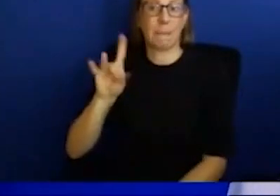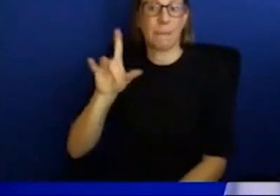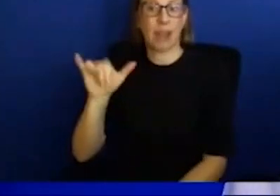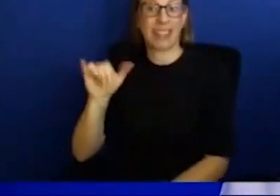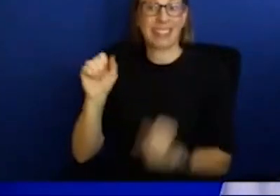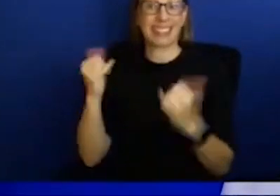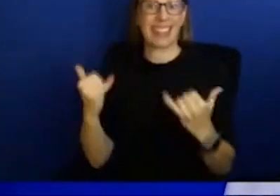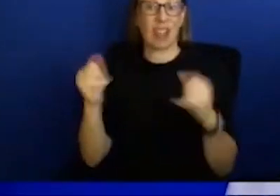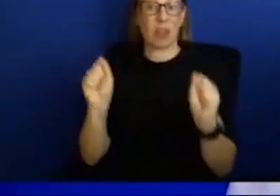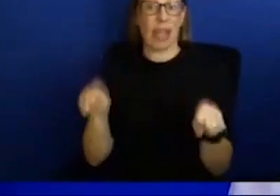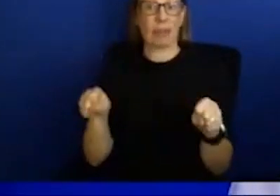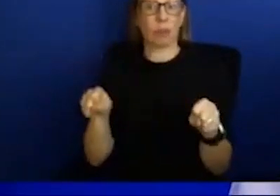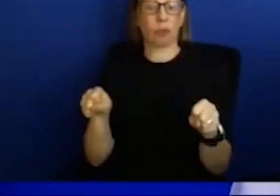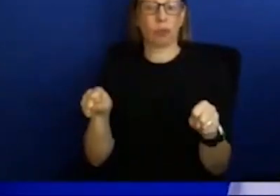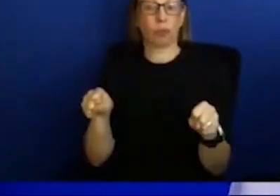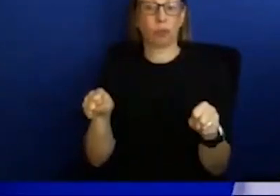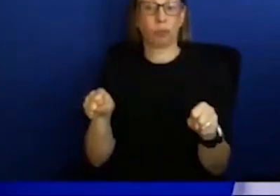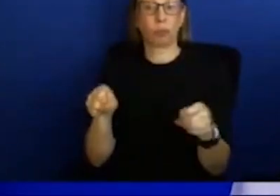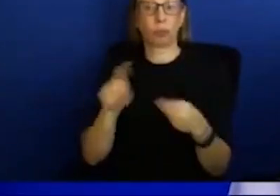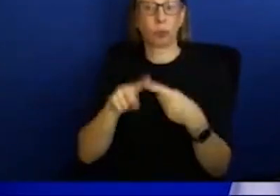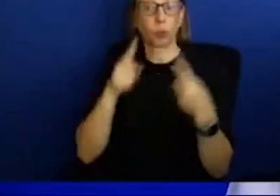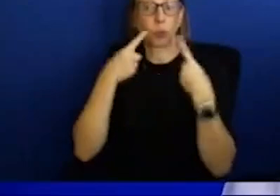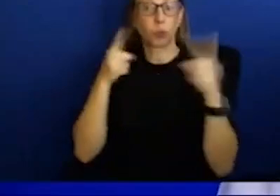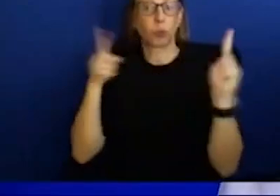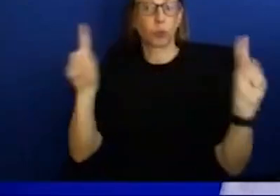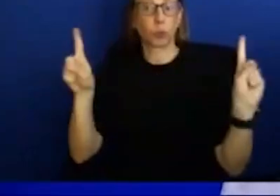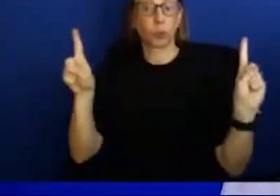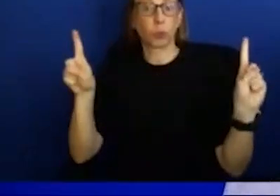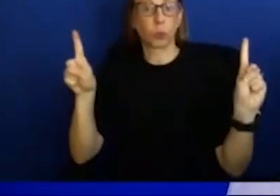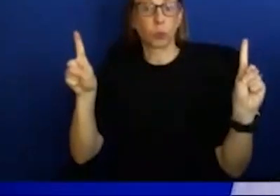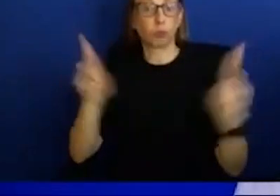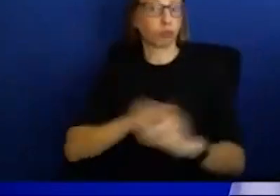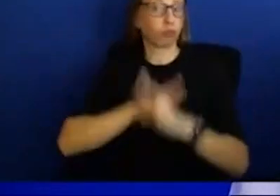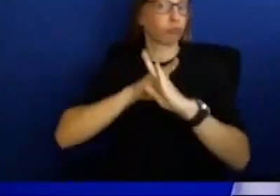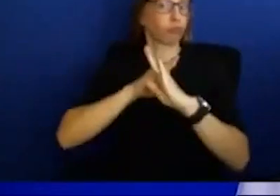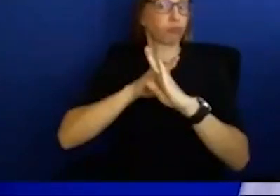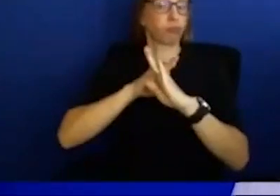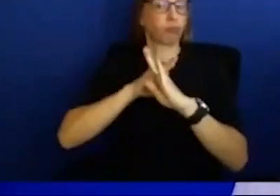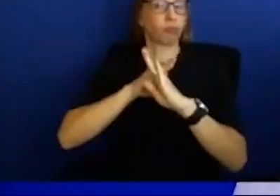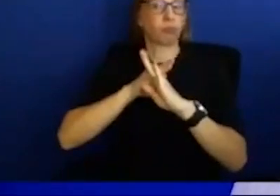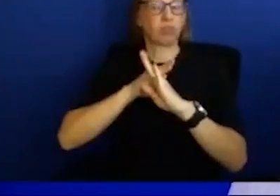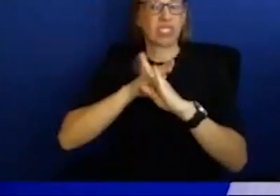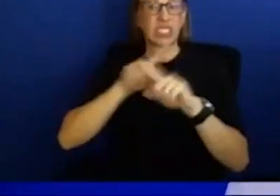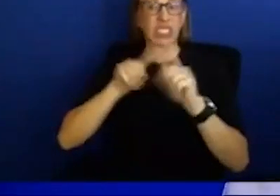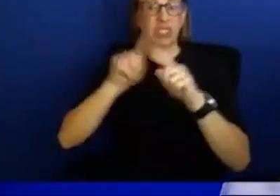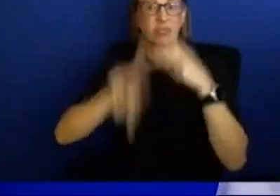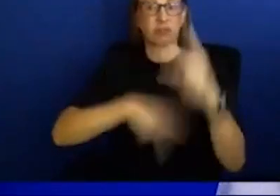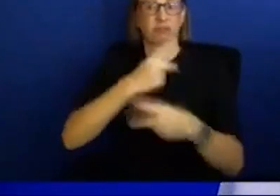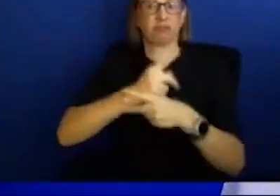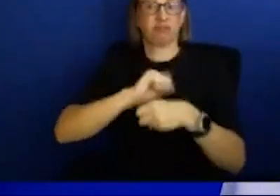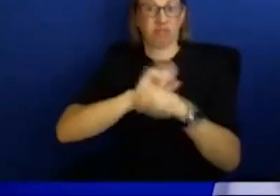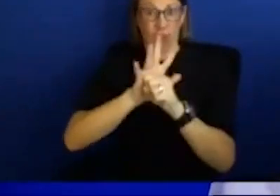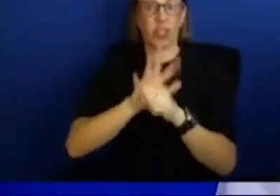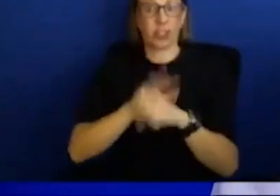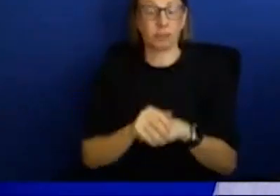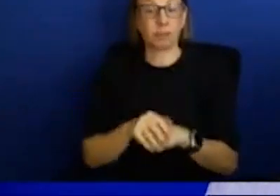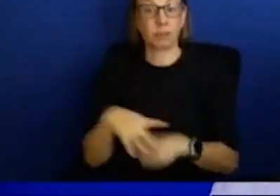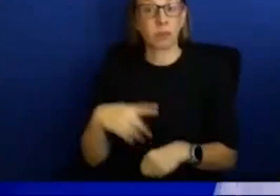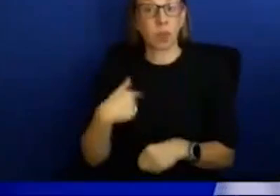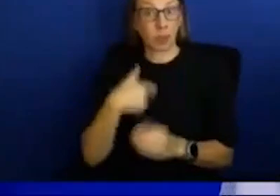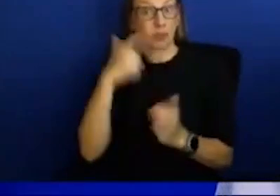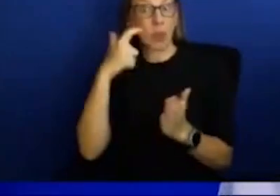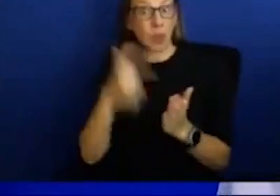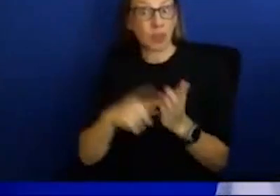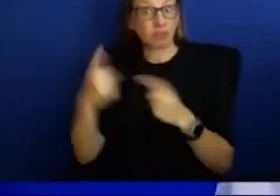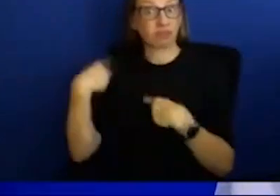to effectively block variants that we have seen, and we have seen this, but also